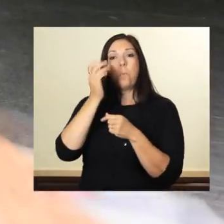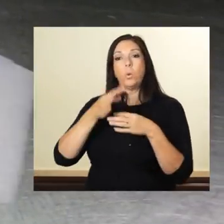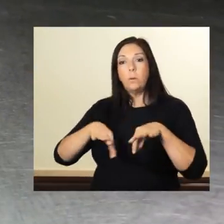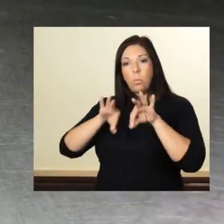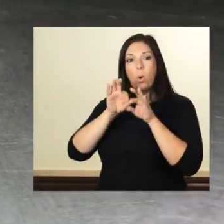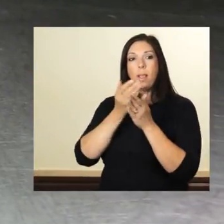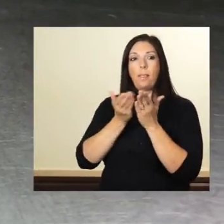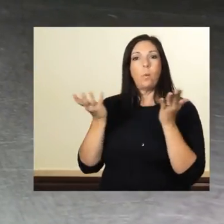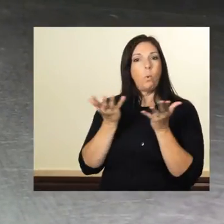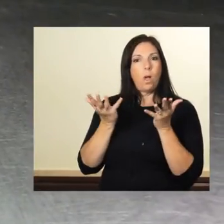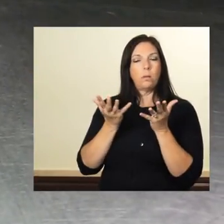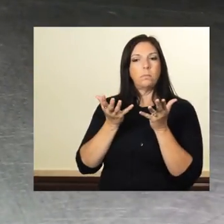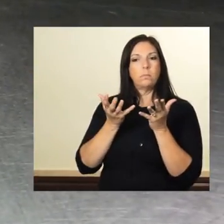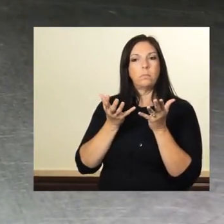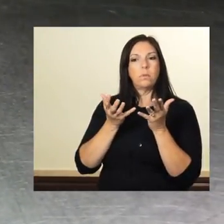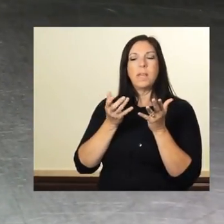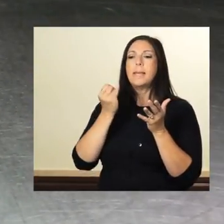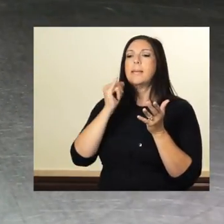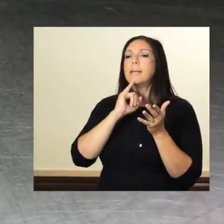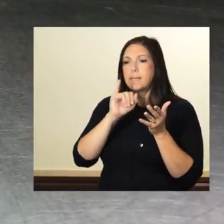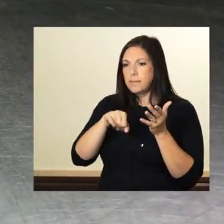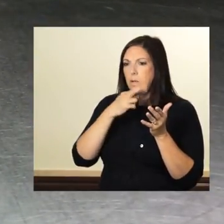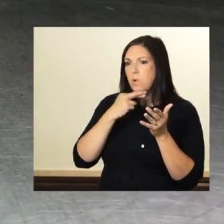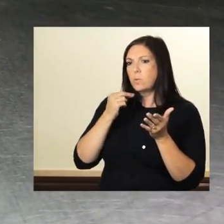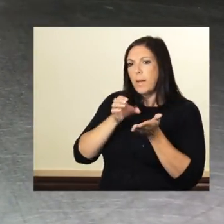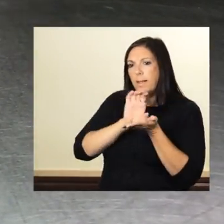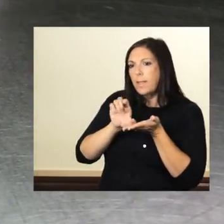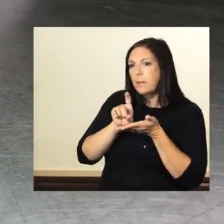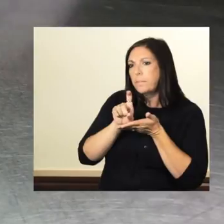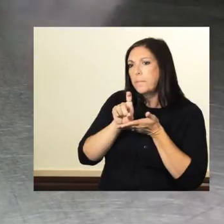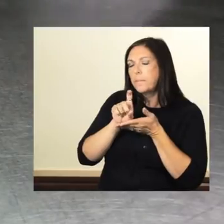most important thing is, is this restaurant clean?